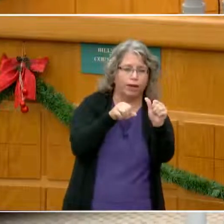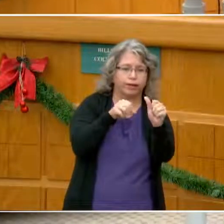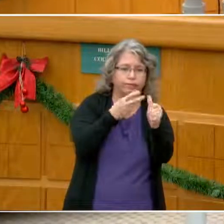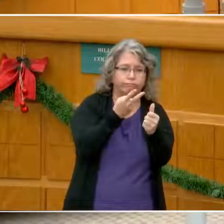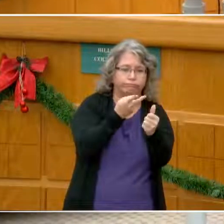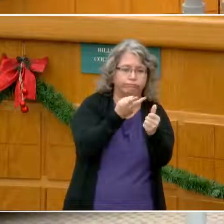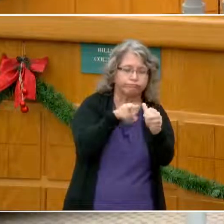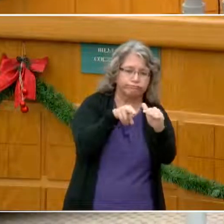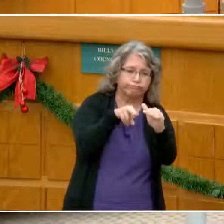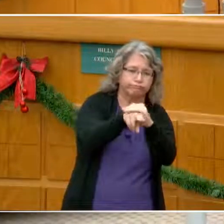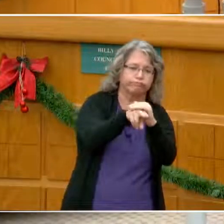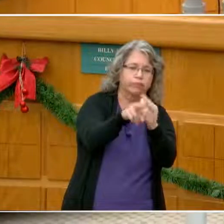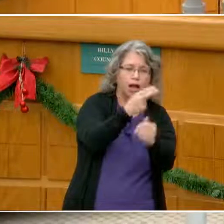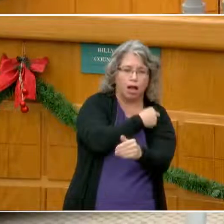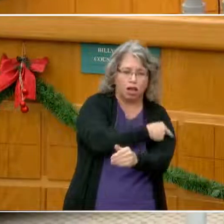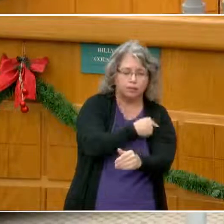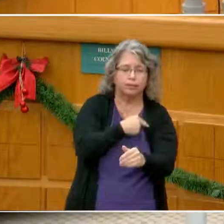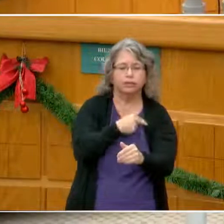that's in our area.